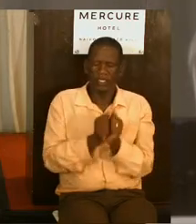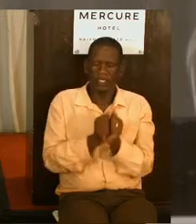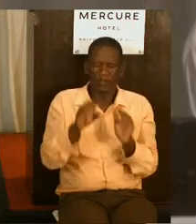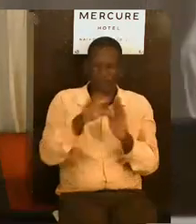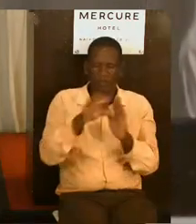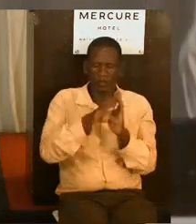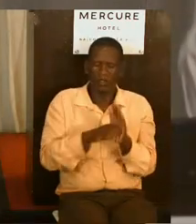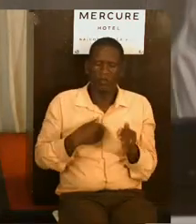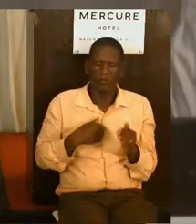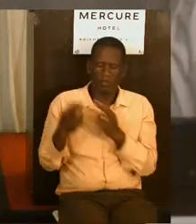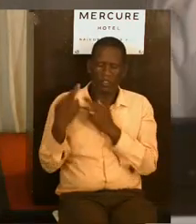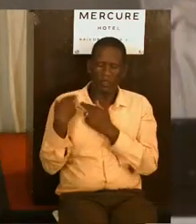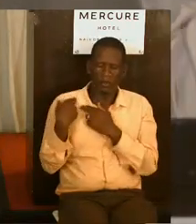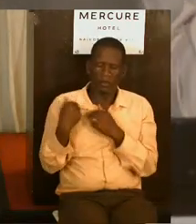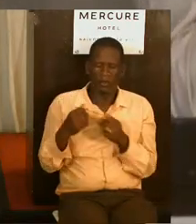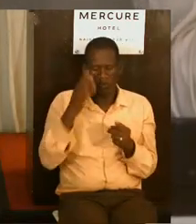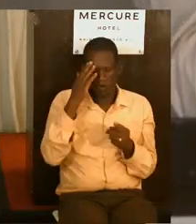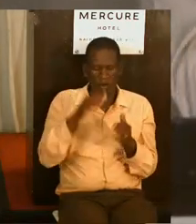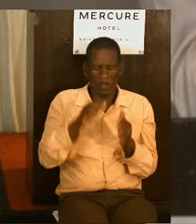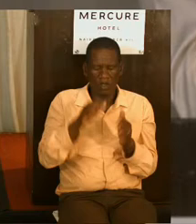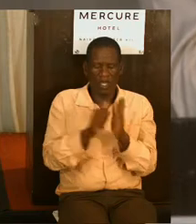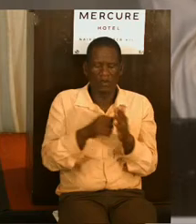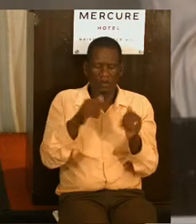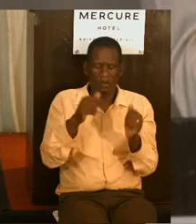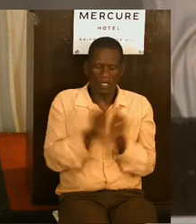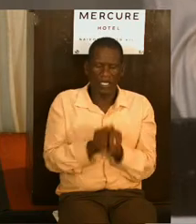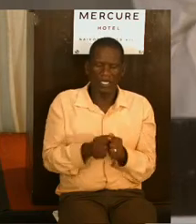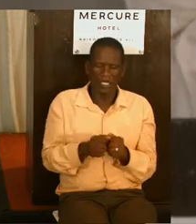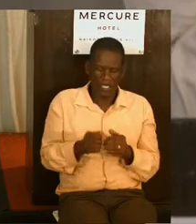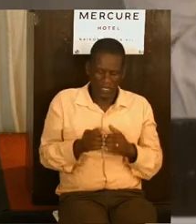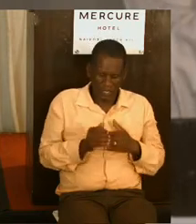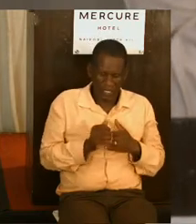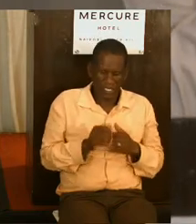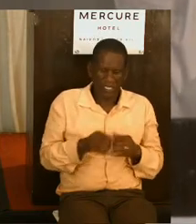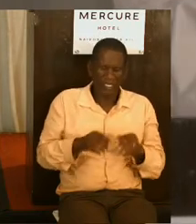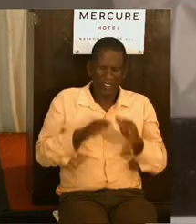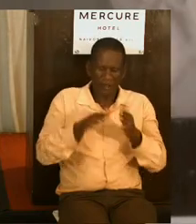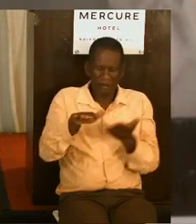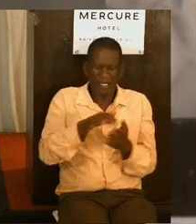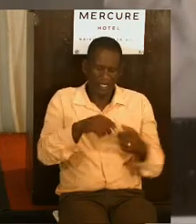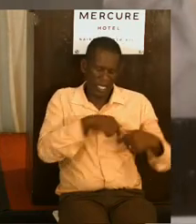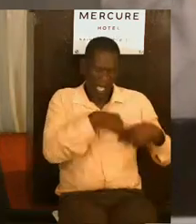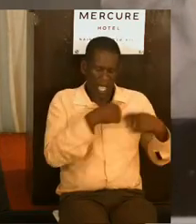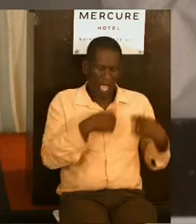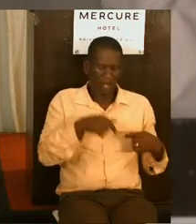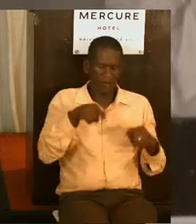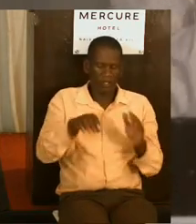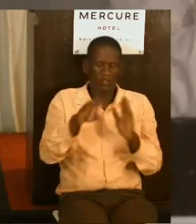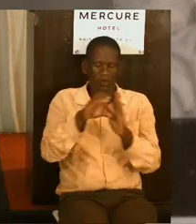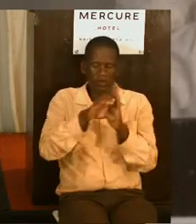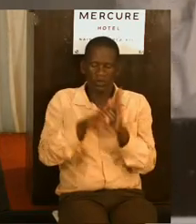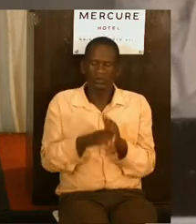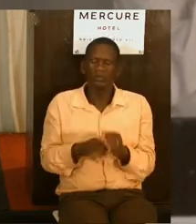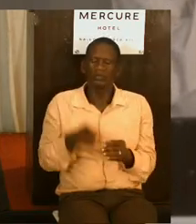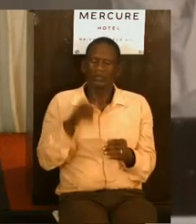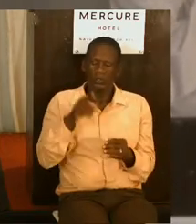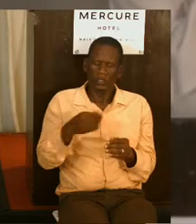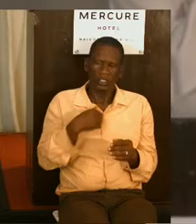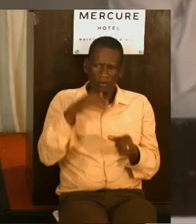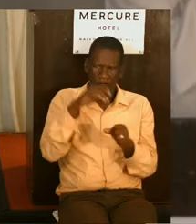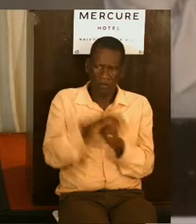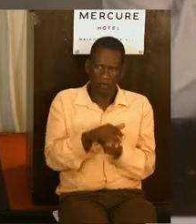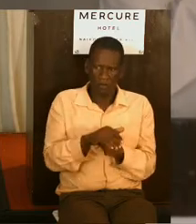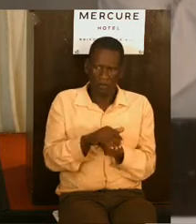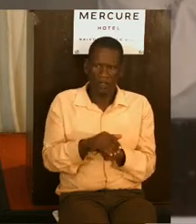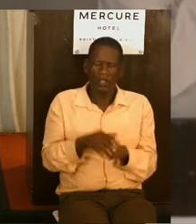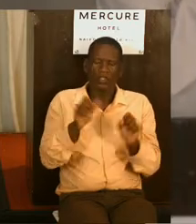the Constitution we have a responsibility you know article 10 is the engine of this constitution or rather we can say the heart of the Constitution because it carries a lot